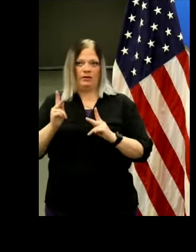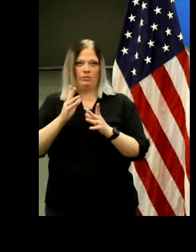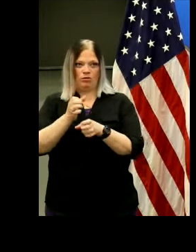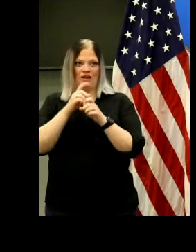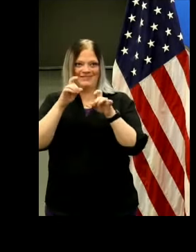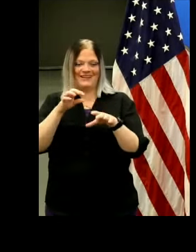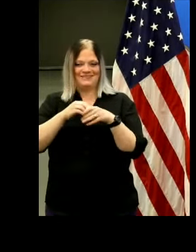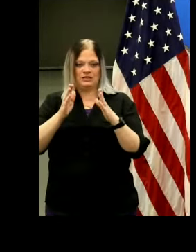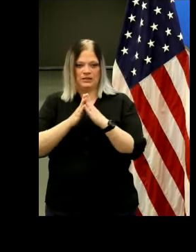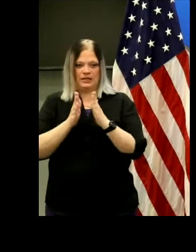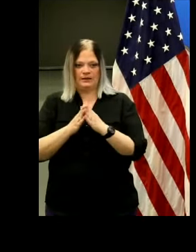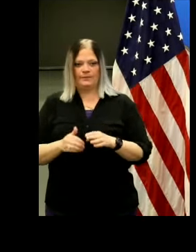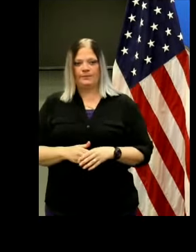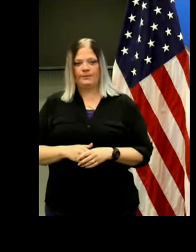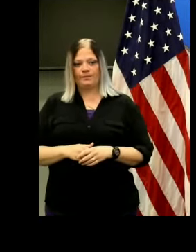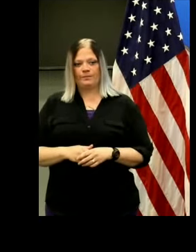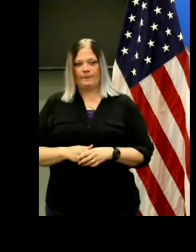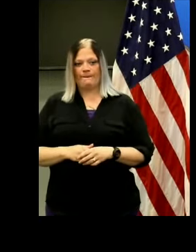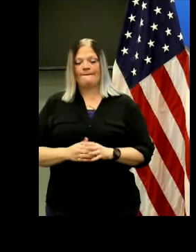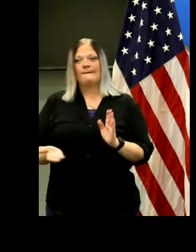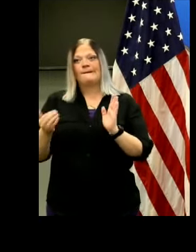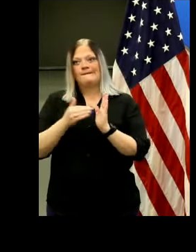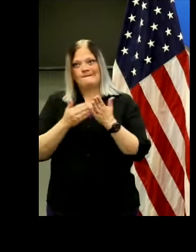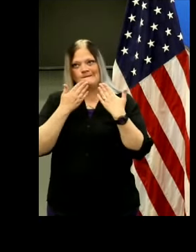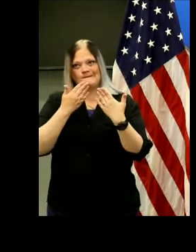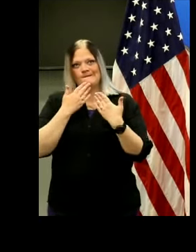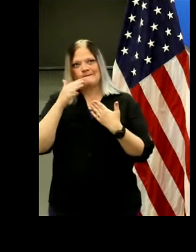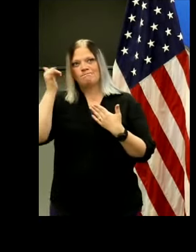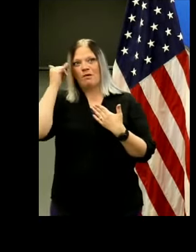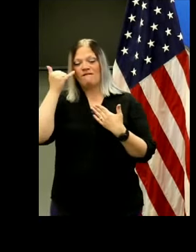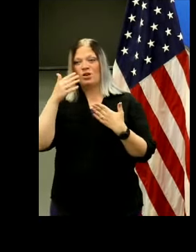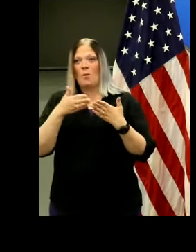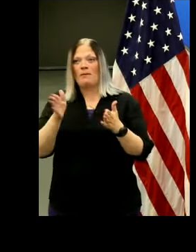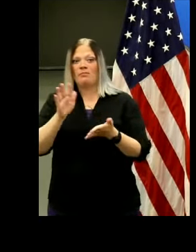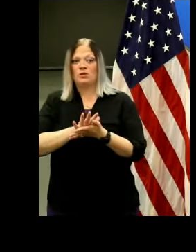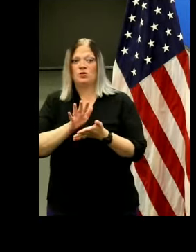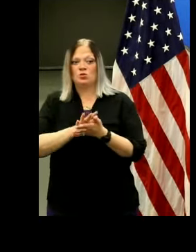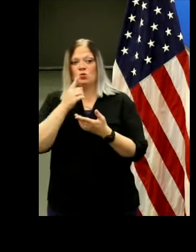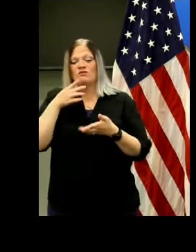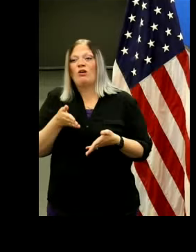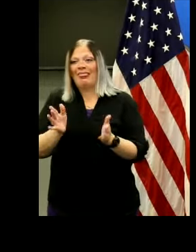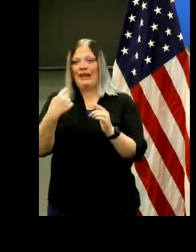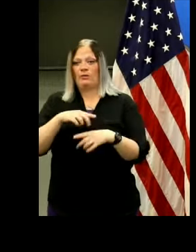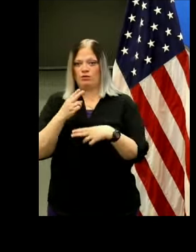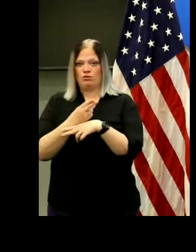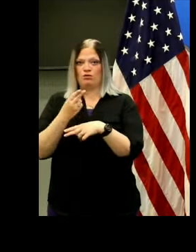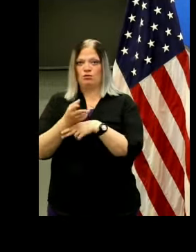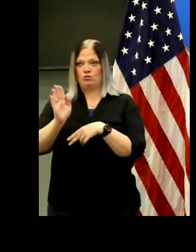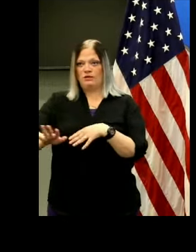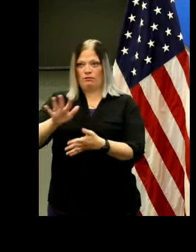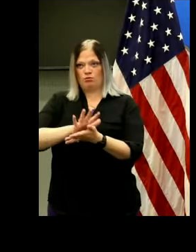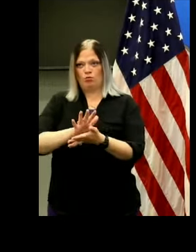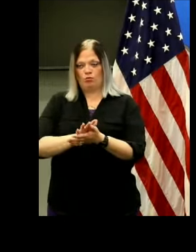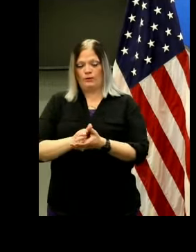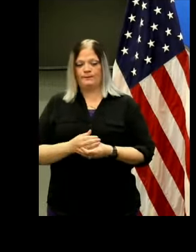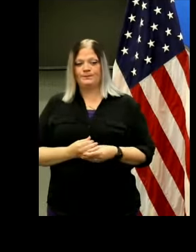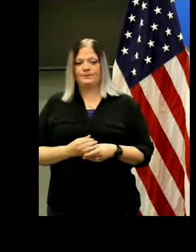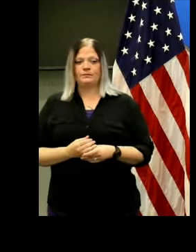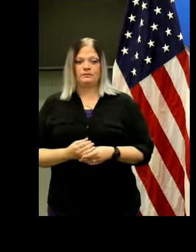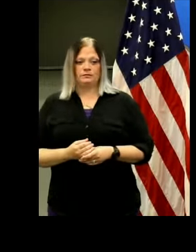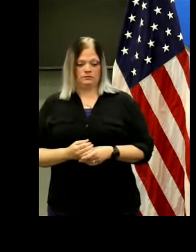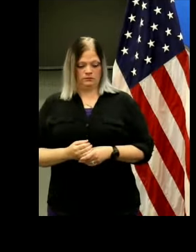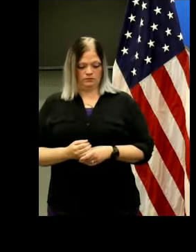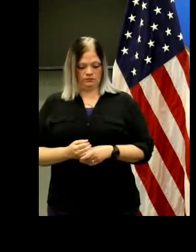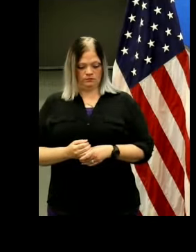in the city. And again, we thank the Buffalo Public Schools for allowing us to use their school.